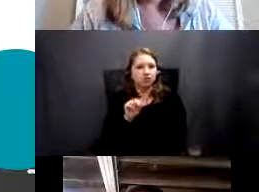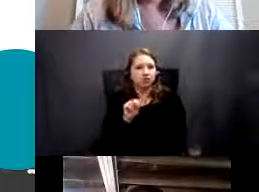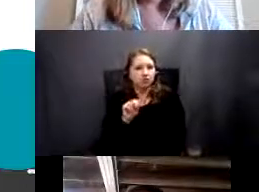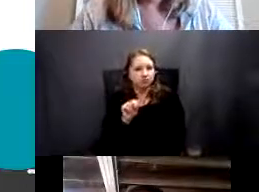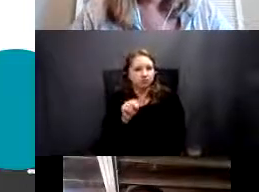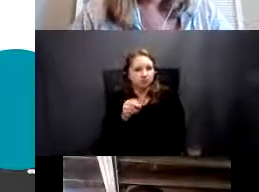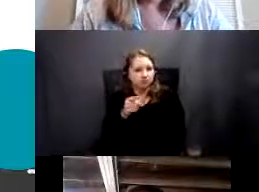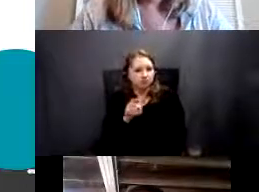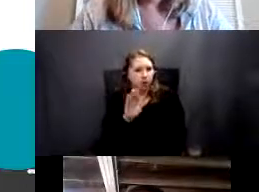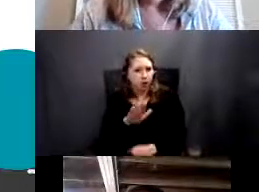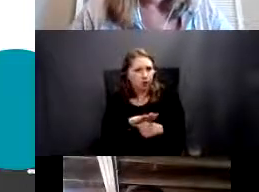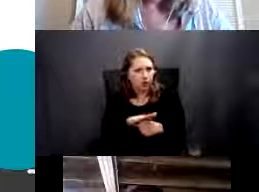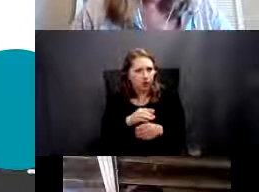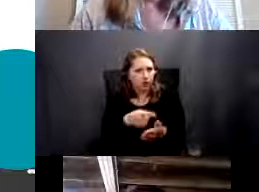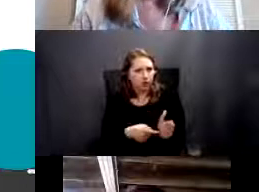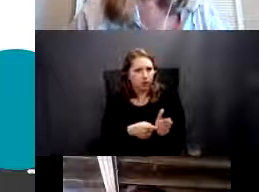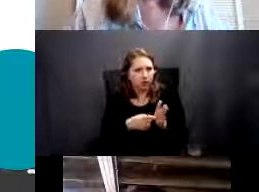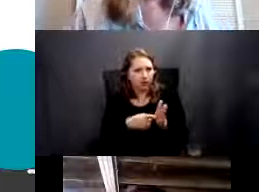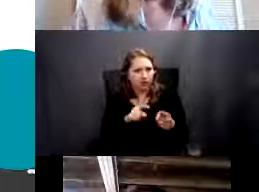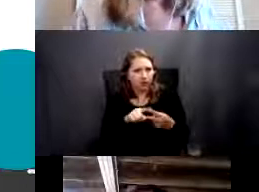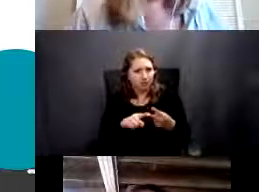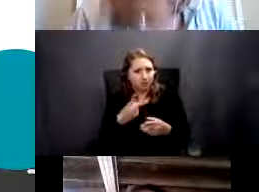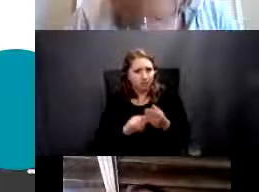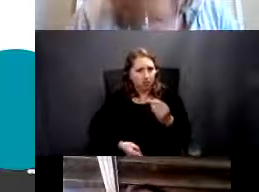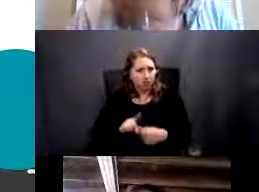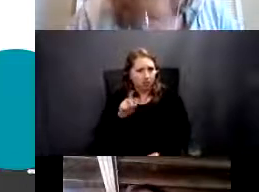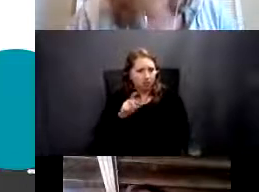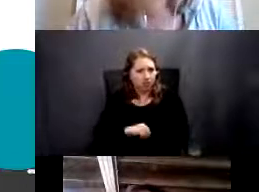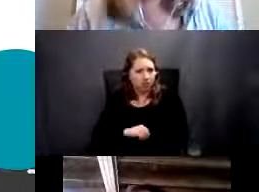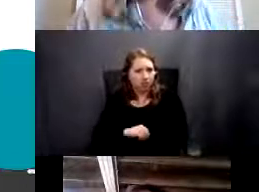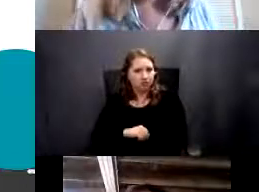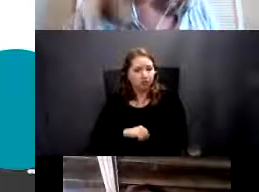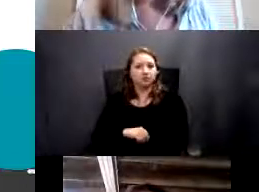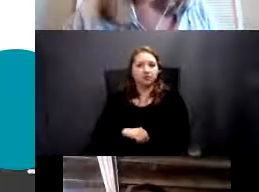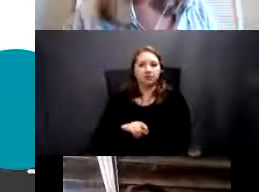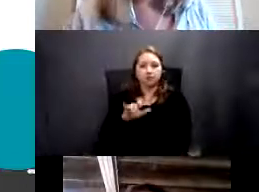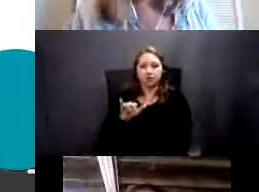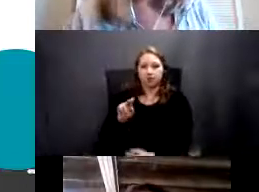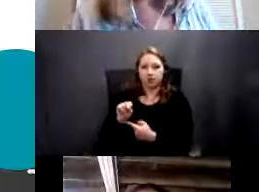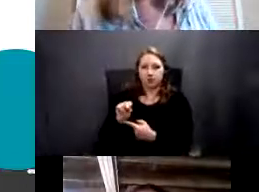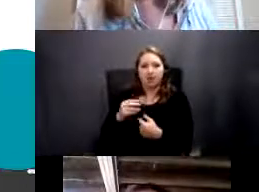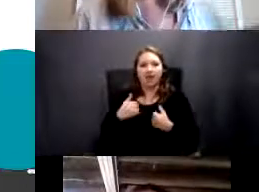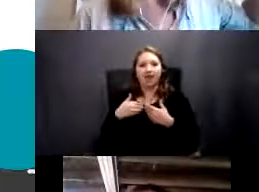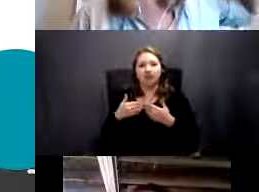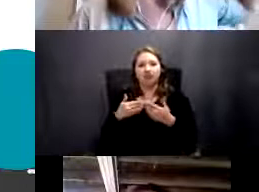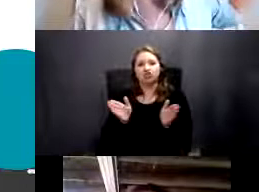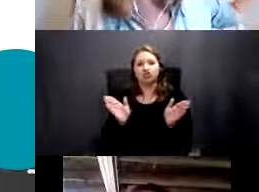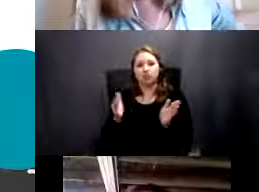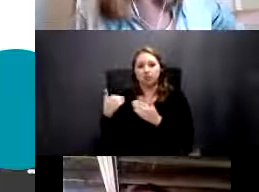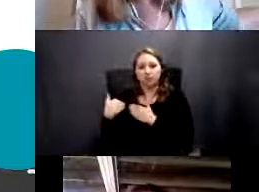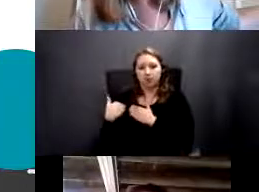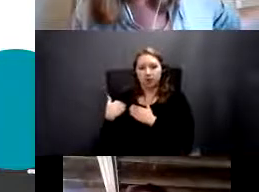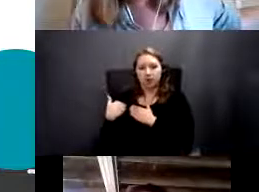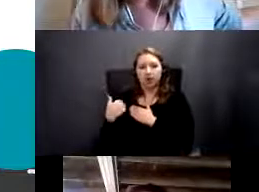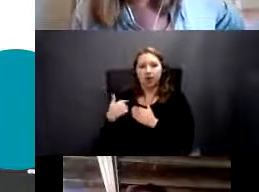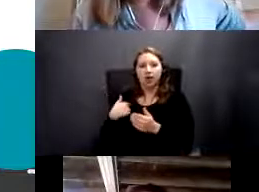to have? So I have general liability and I work with a consortium